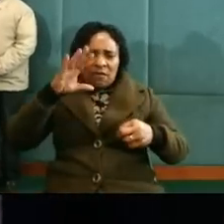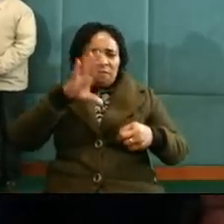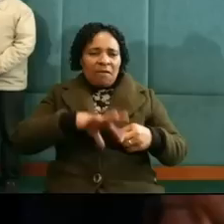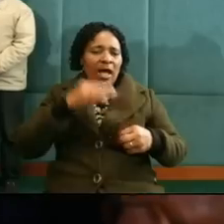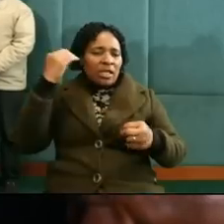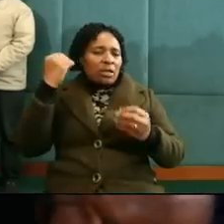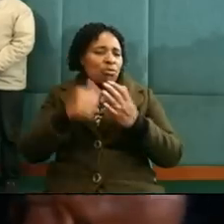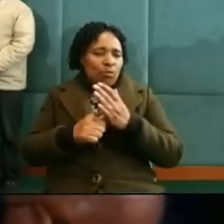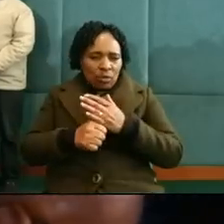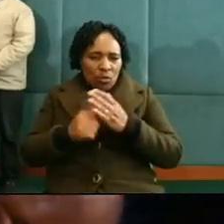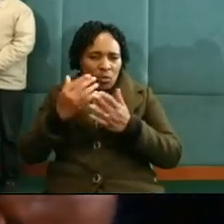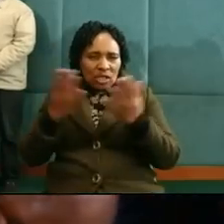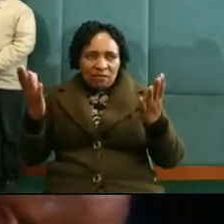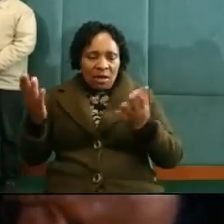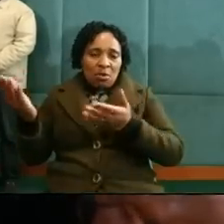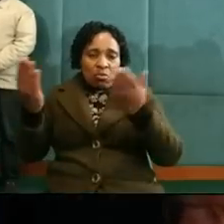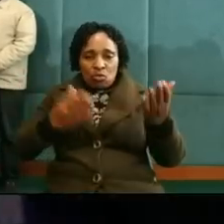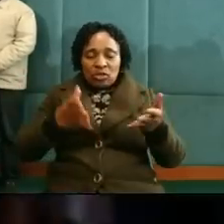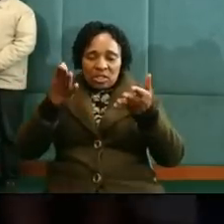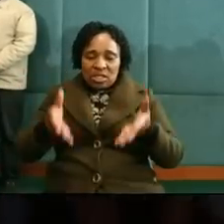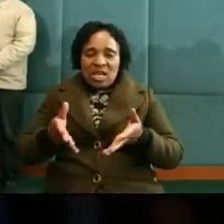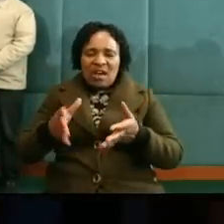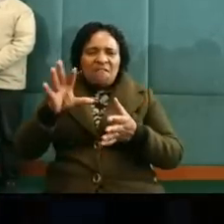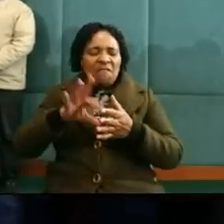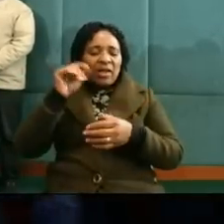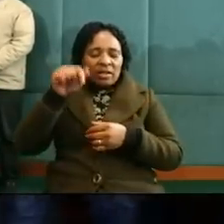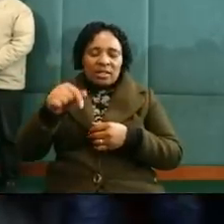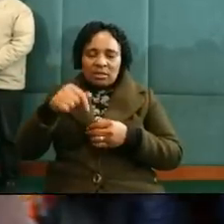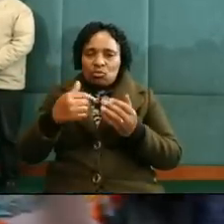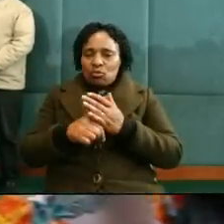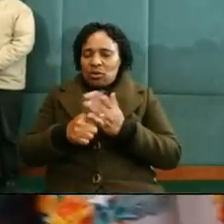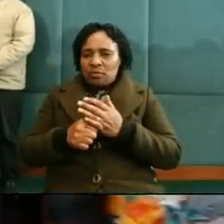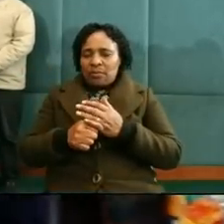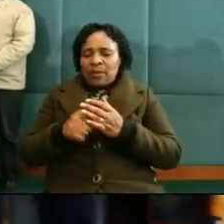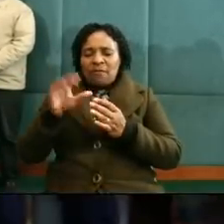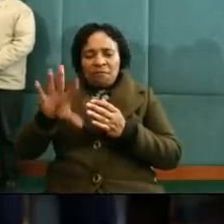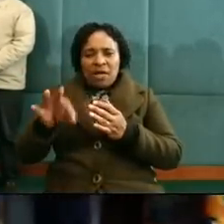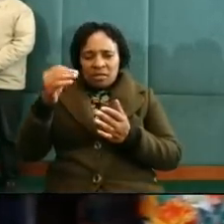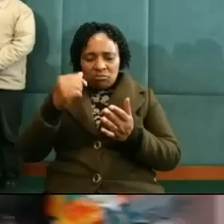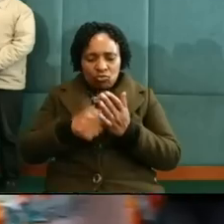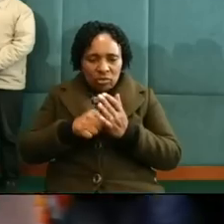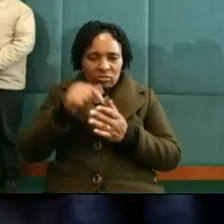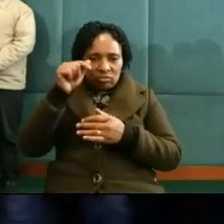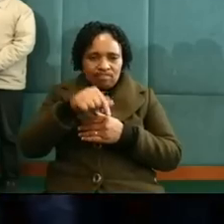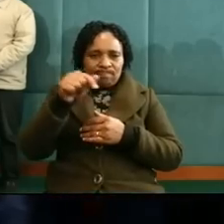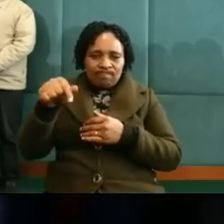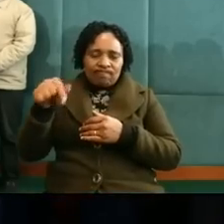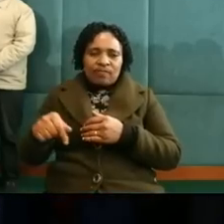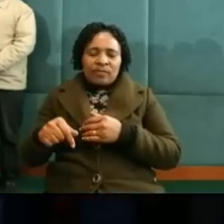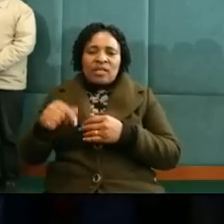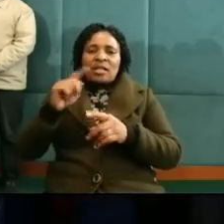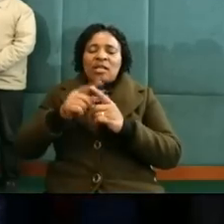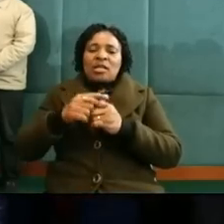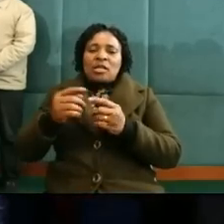issue. Whatever it is that brought you up here, find that issue. Find that issue. Find that issue. Put